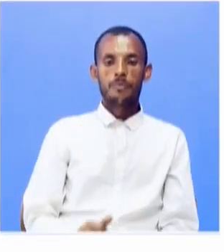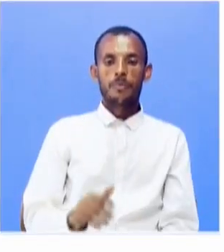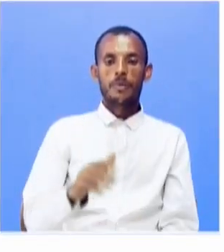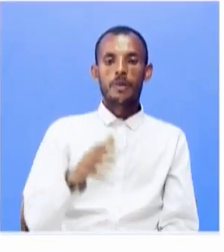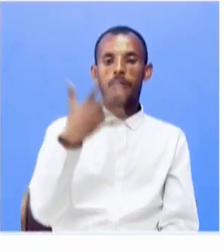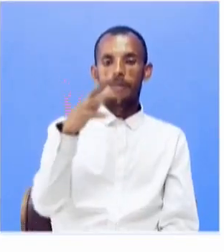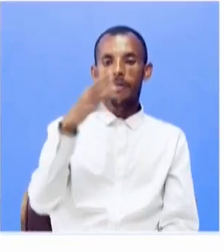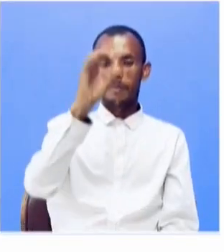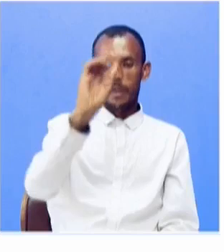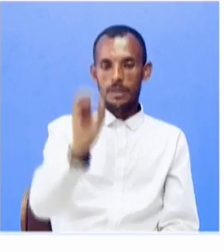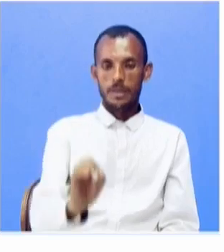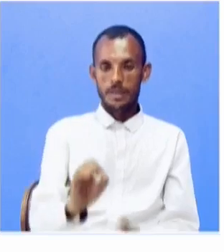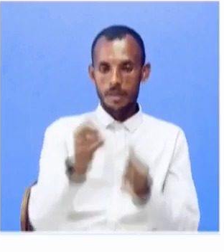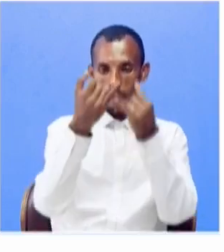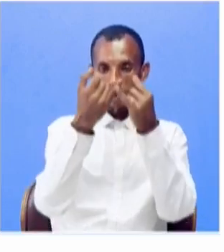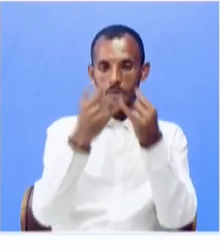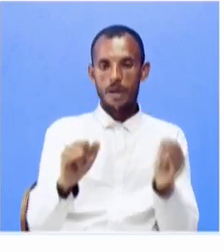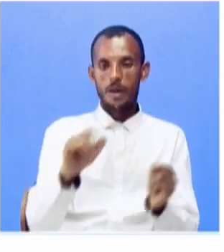15%